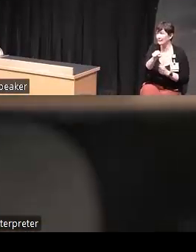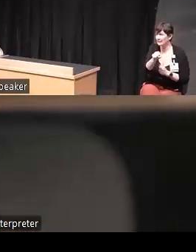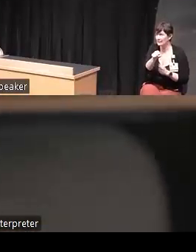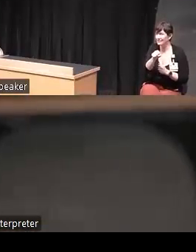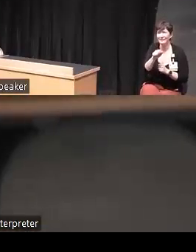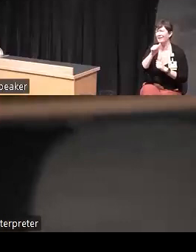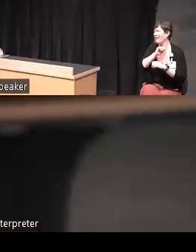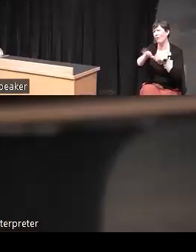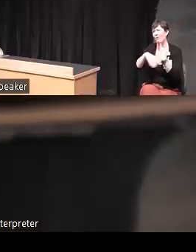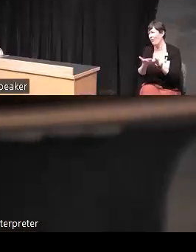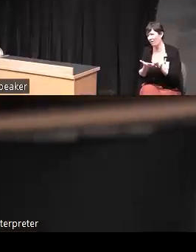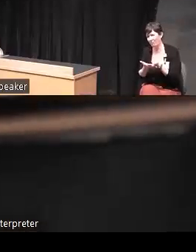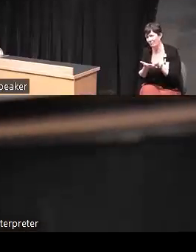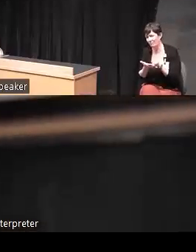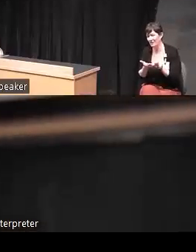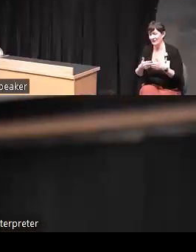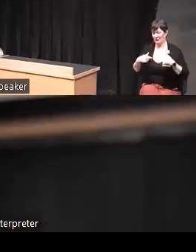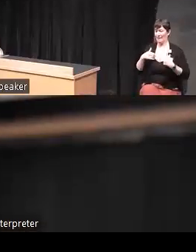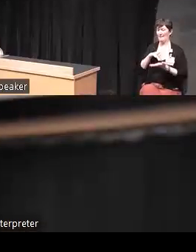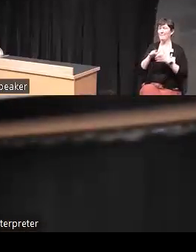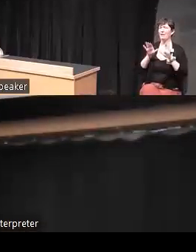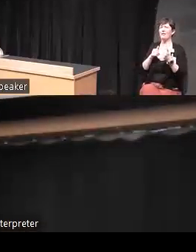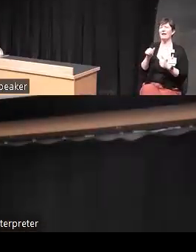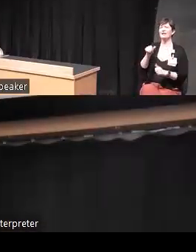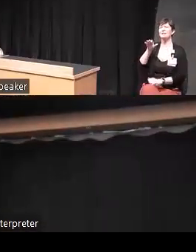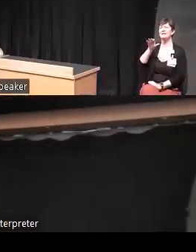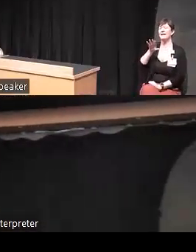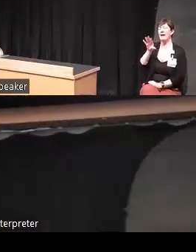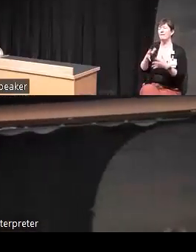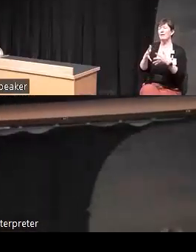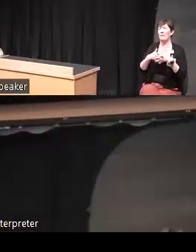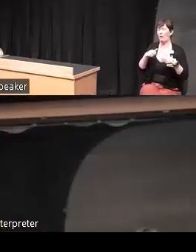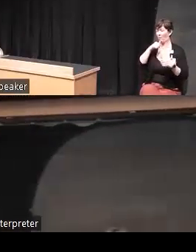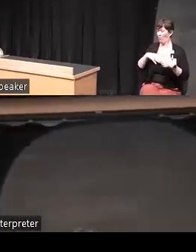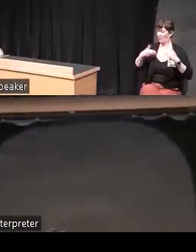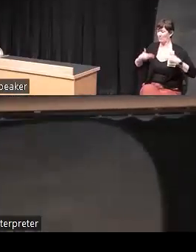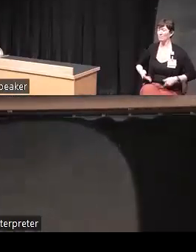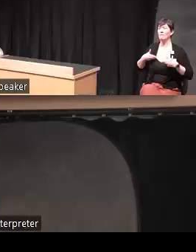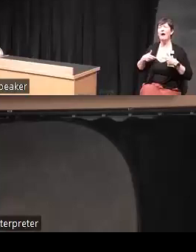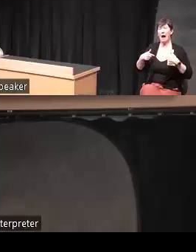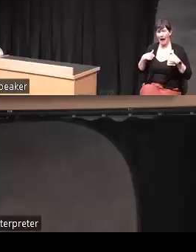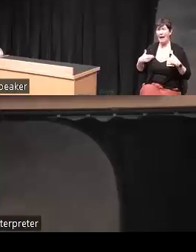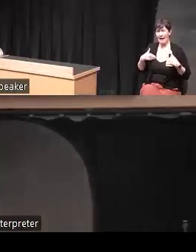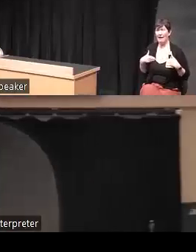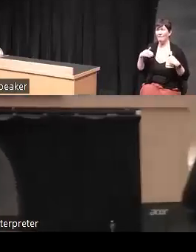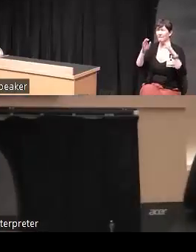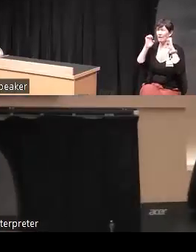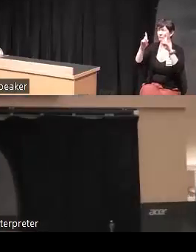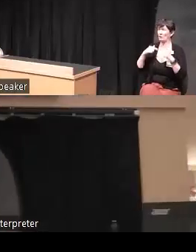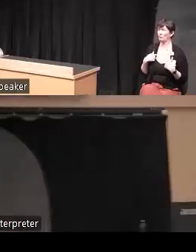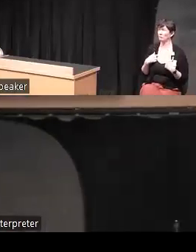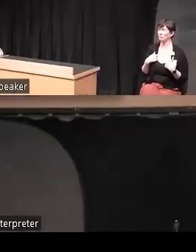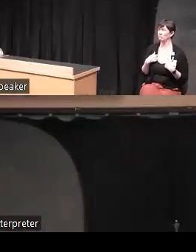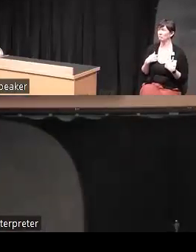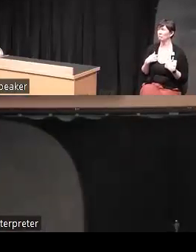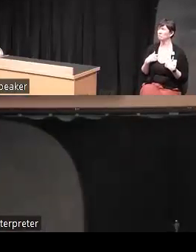not all. So I am a middle-class African-American woman. I have an education